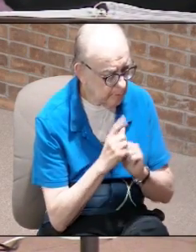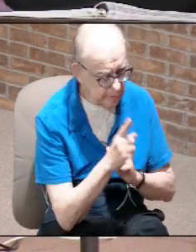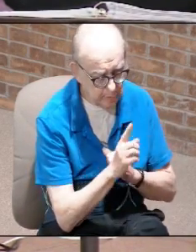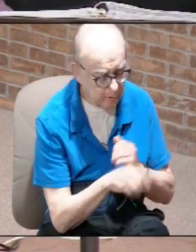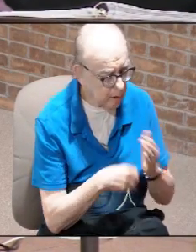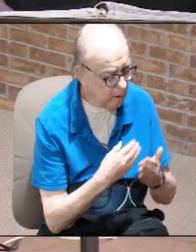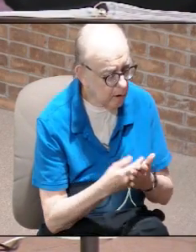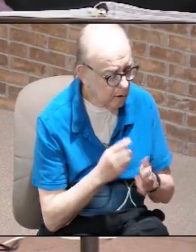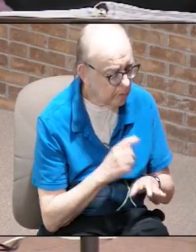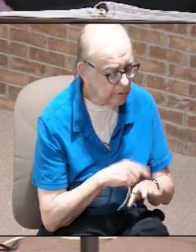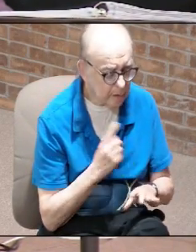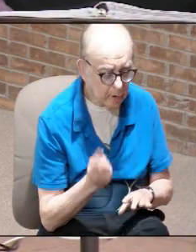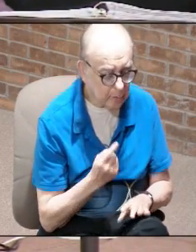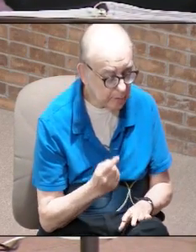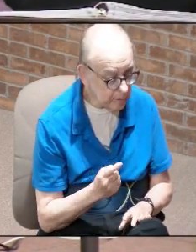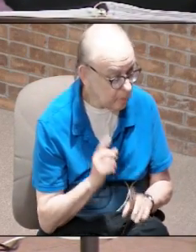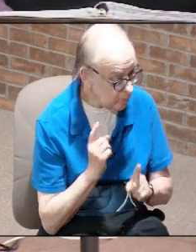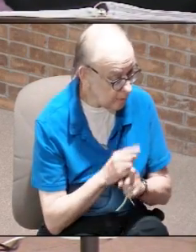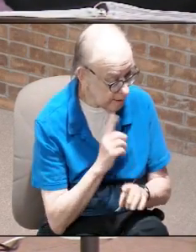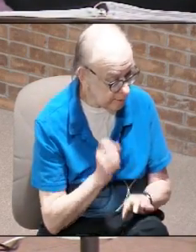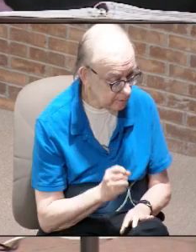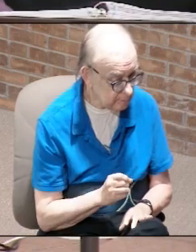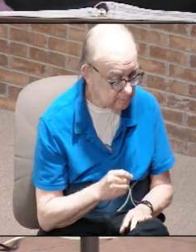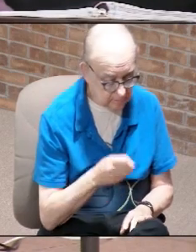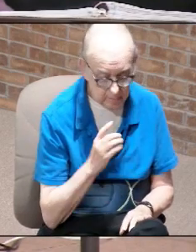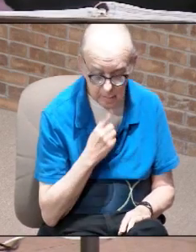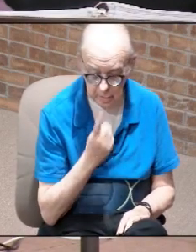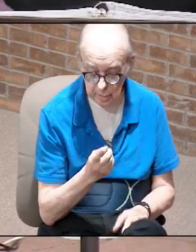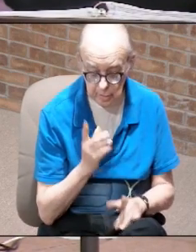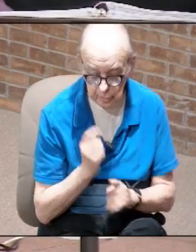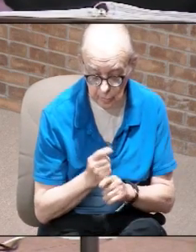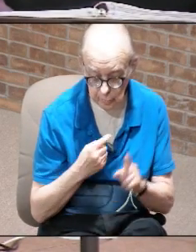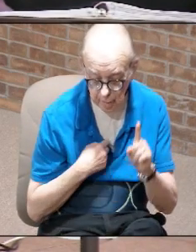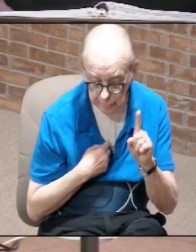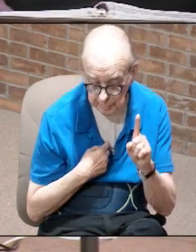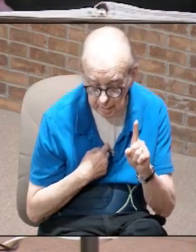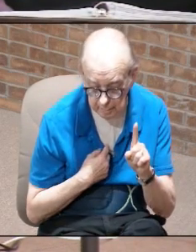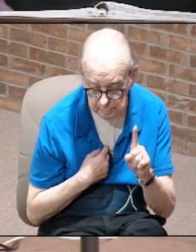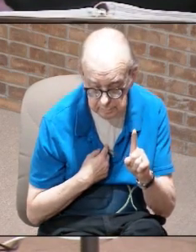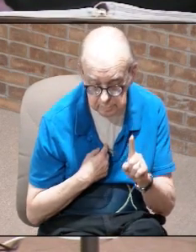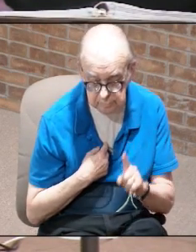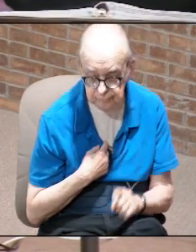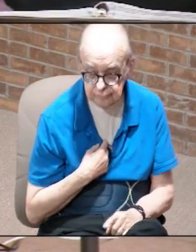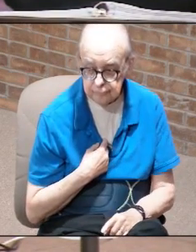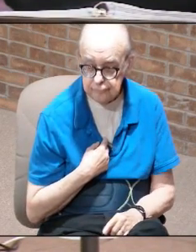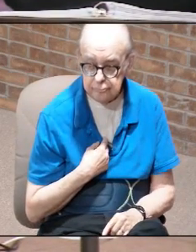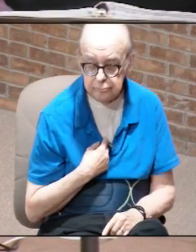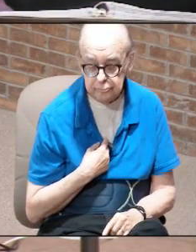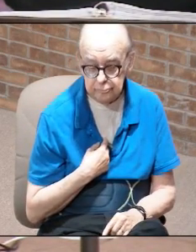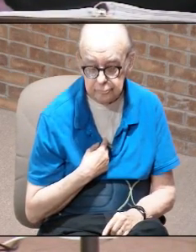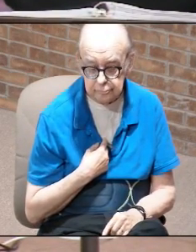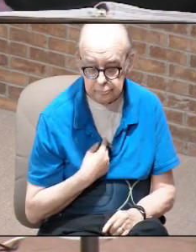you always, did I not? And he says, do you trust me?